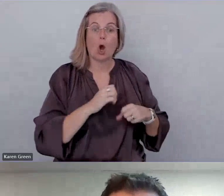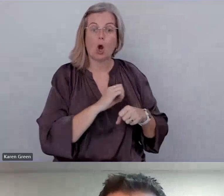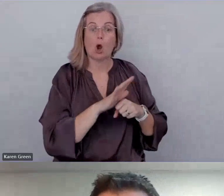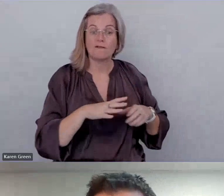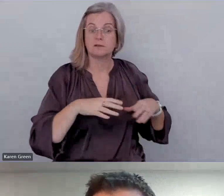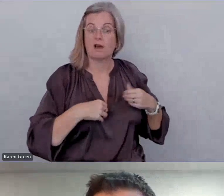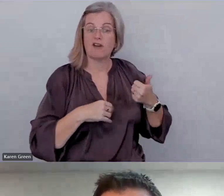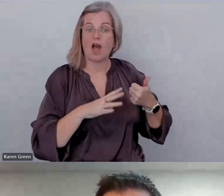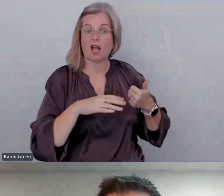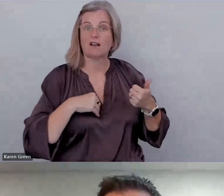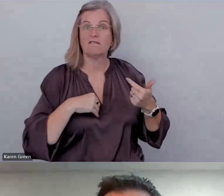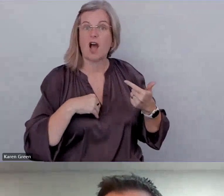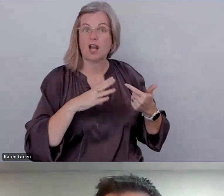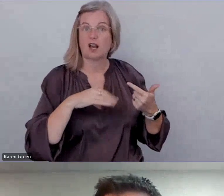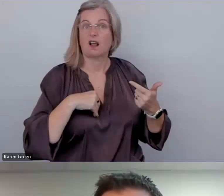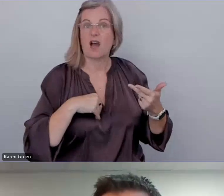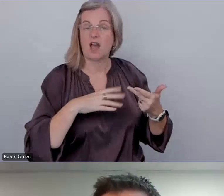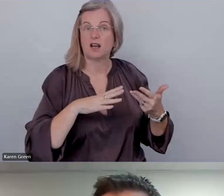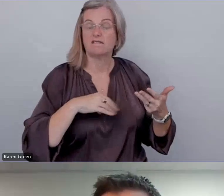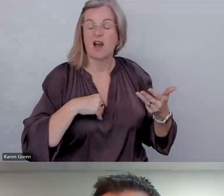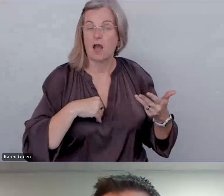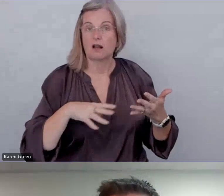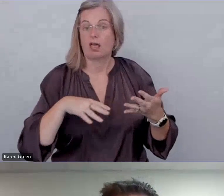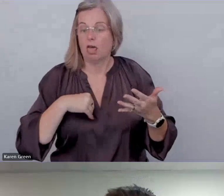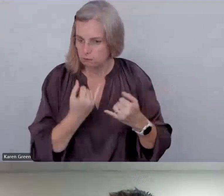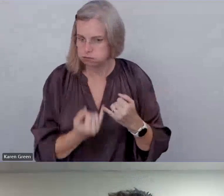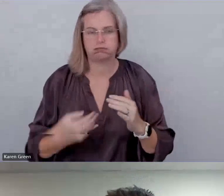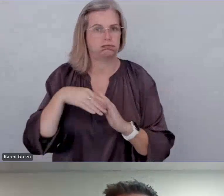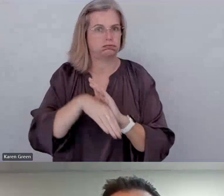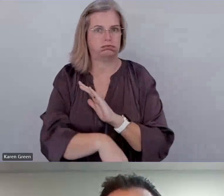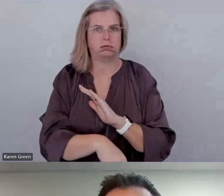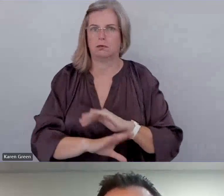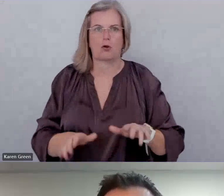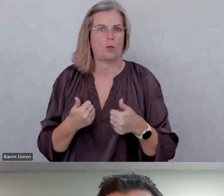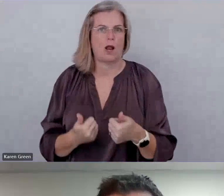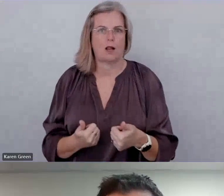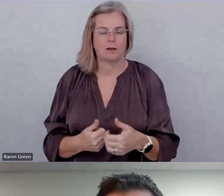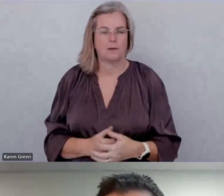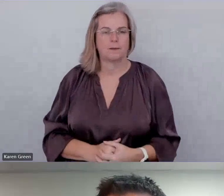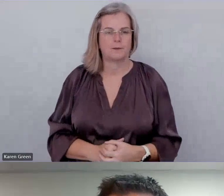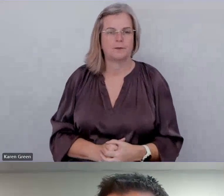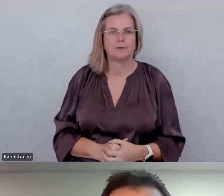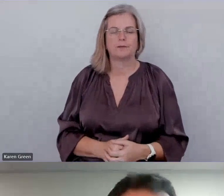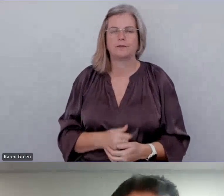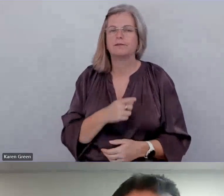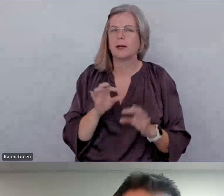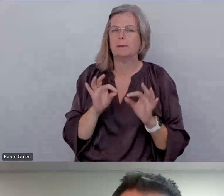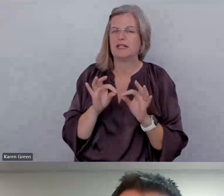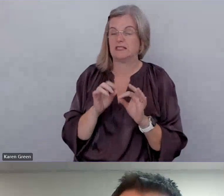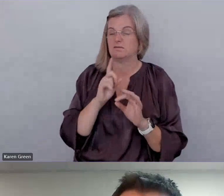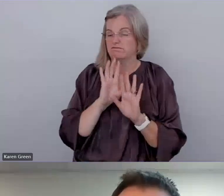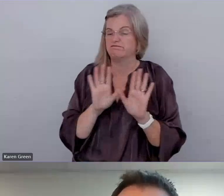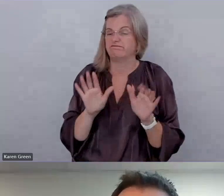not very well. And I'm sure Binita has many stories related to that. I won't add much to that other than to say I